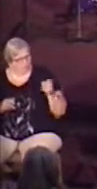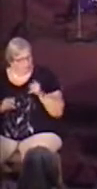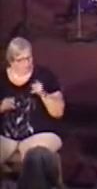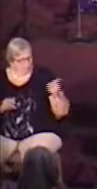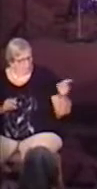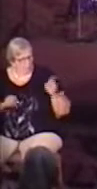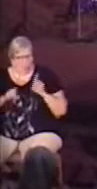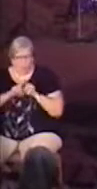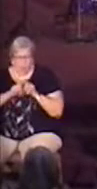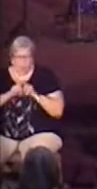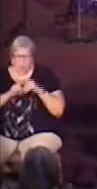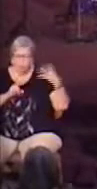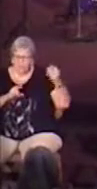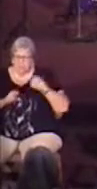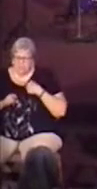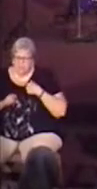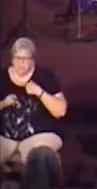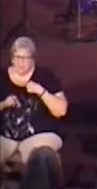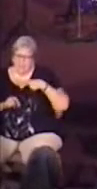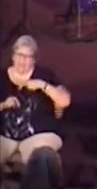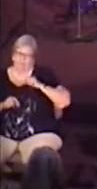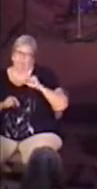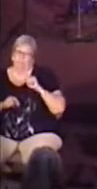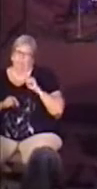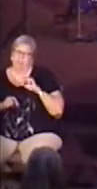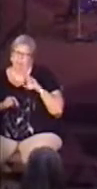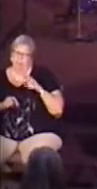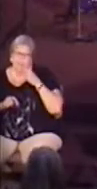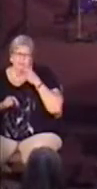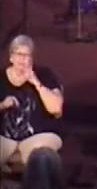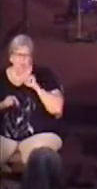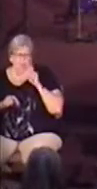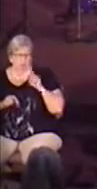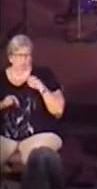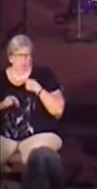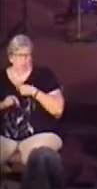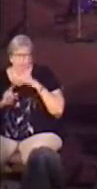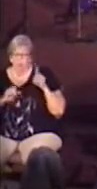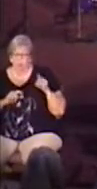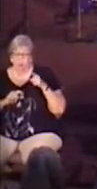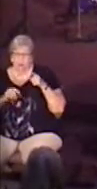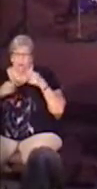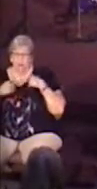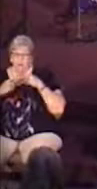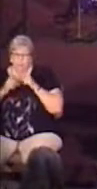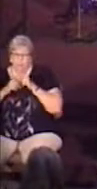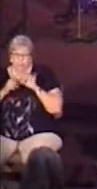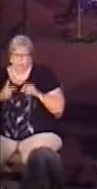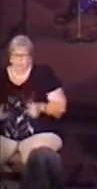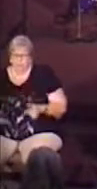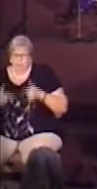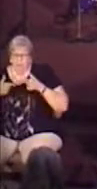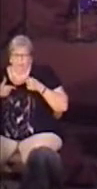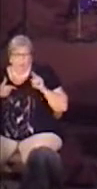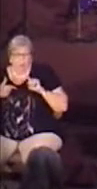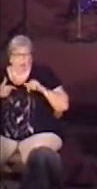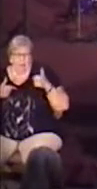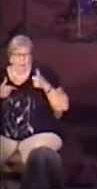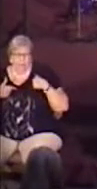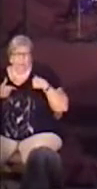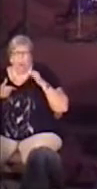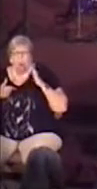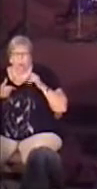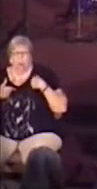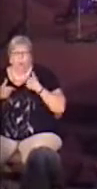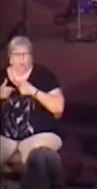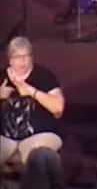me? And Peter says this, where shall we go? You have the words of life. Where else are we going to